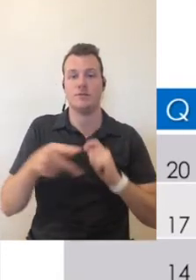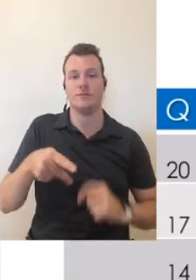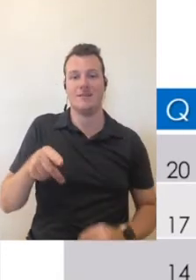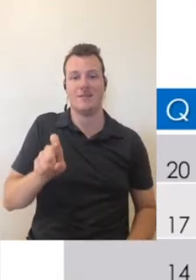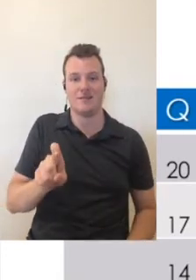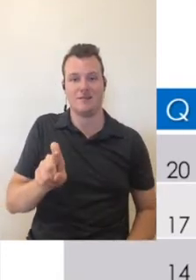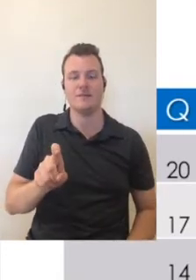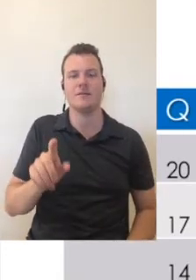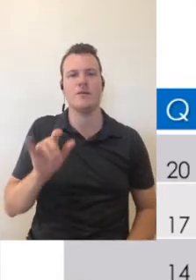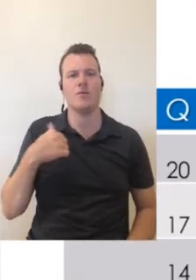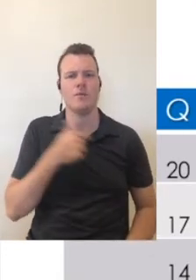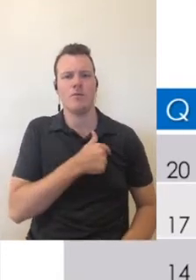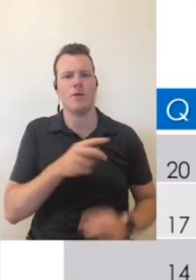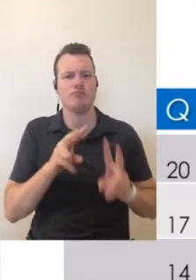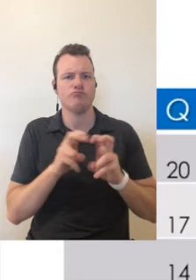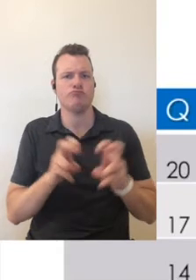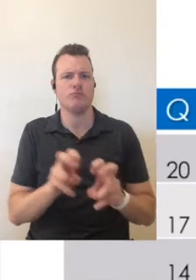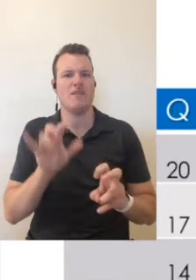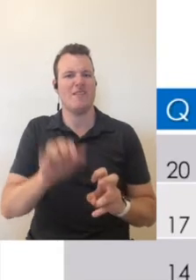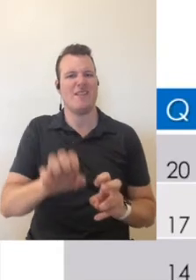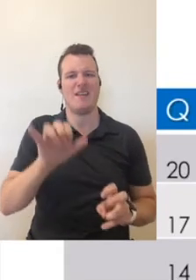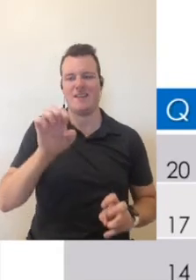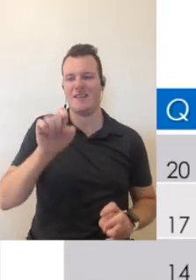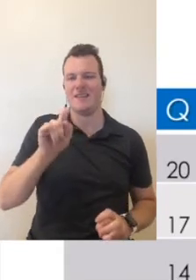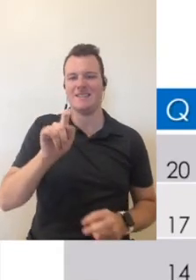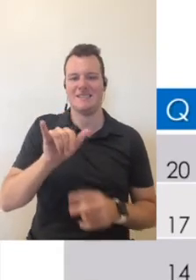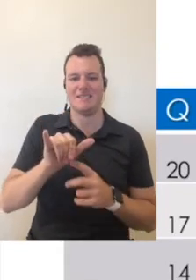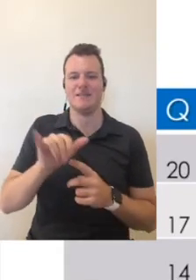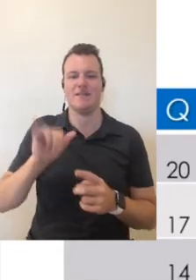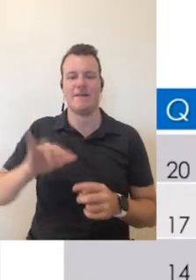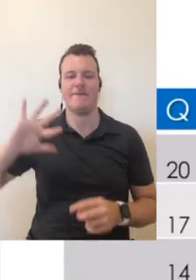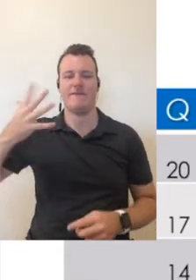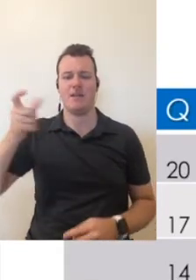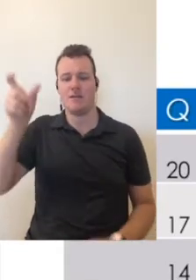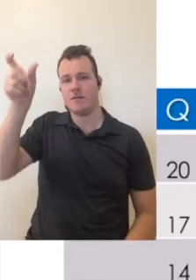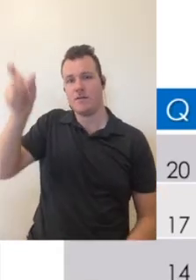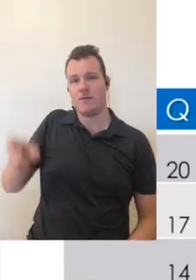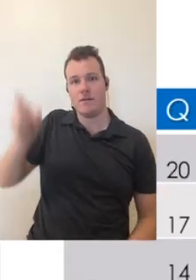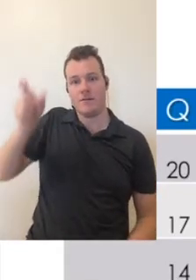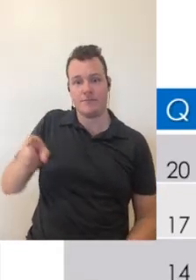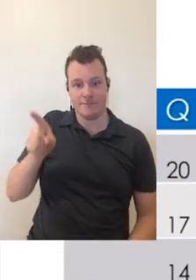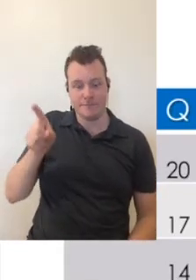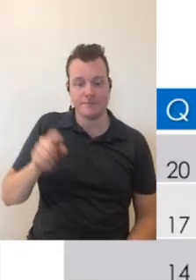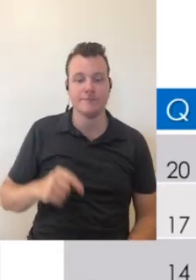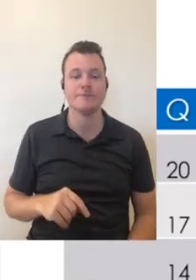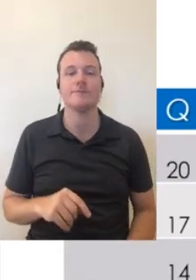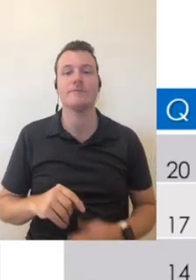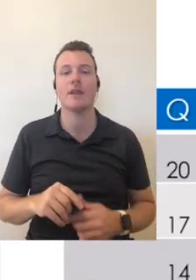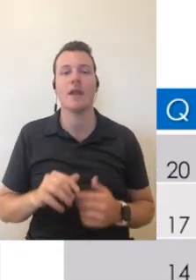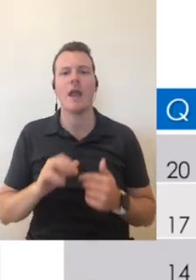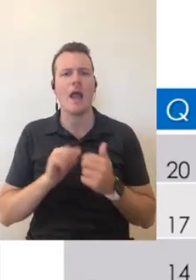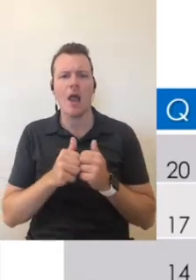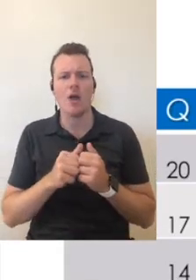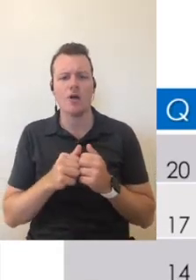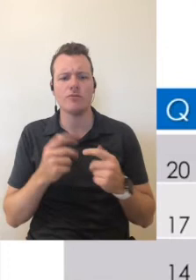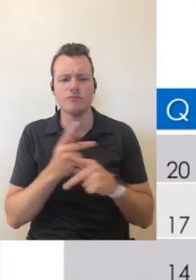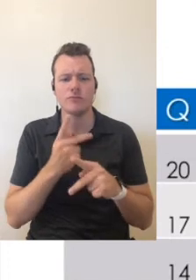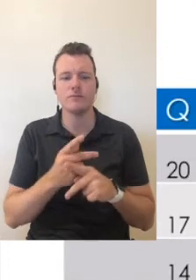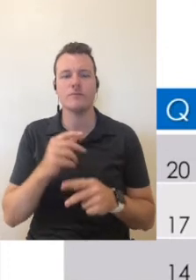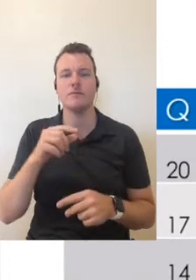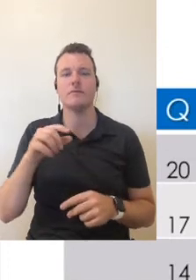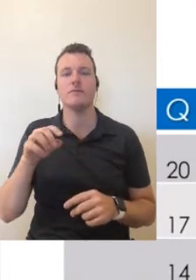change of PX. And that's what we're trying to find. That's the elasticity. That's the fifth column. The way that we do this is by